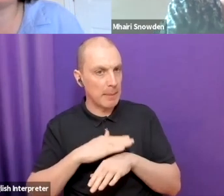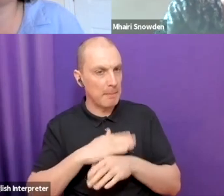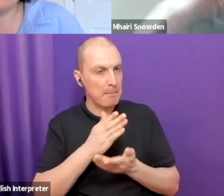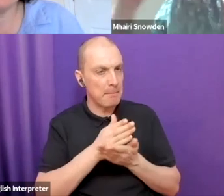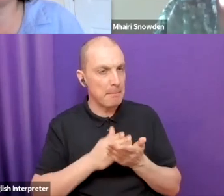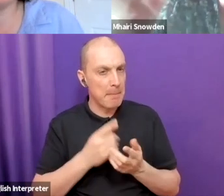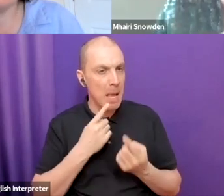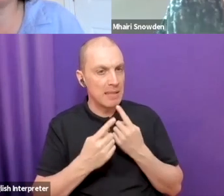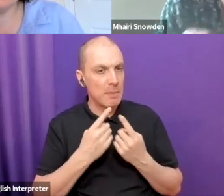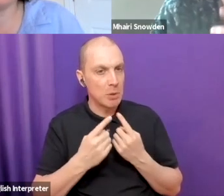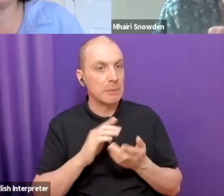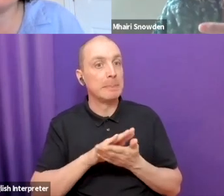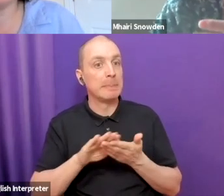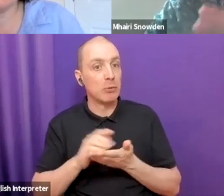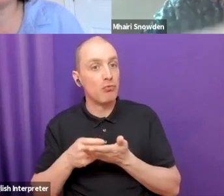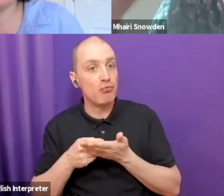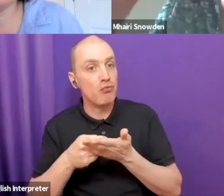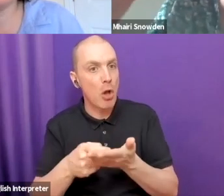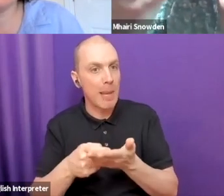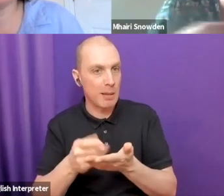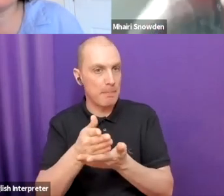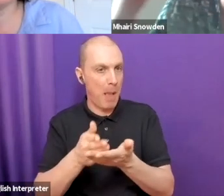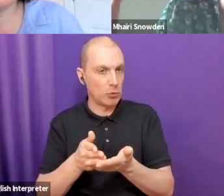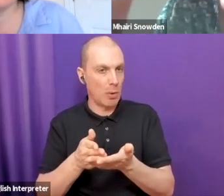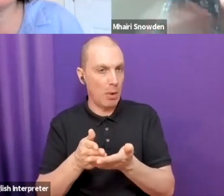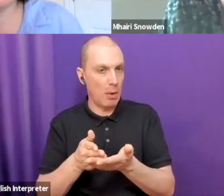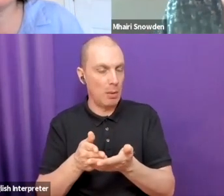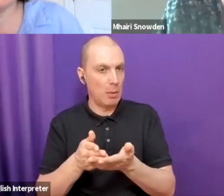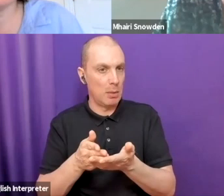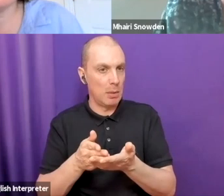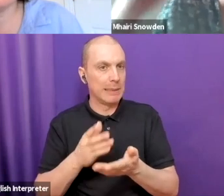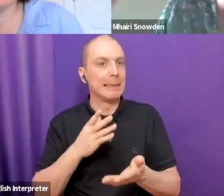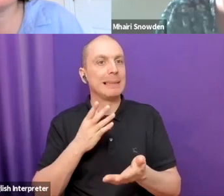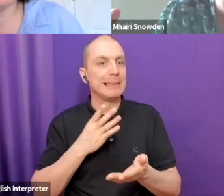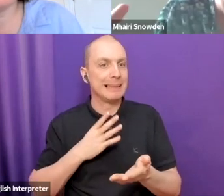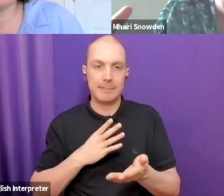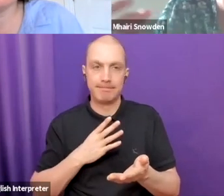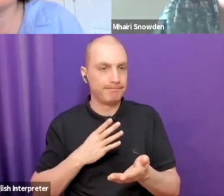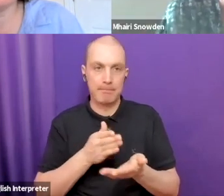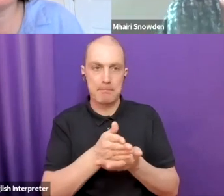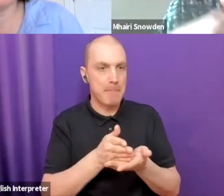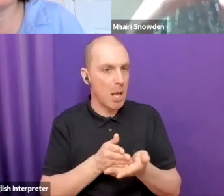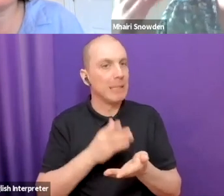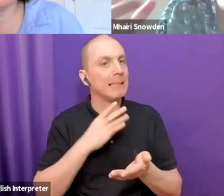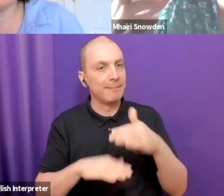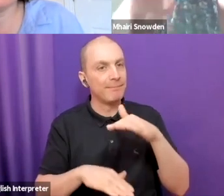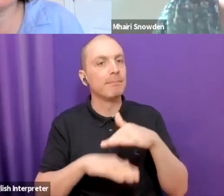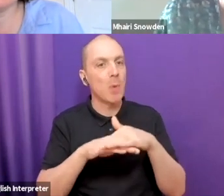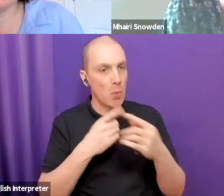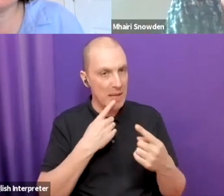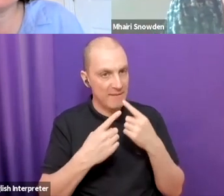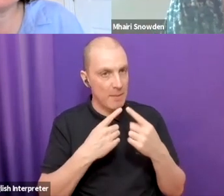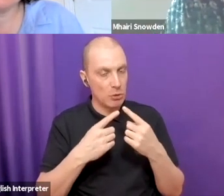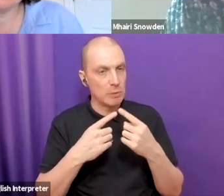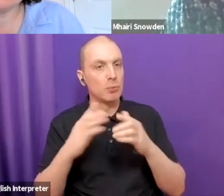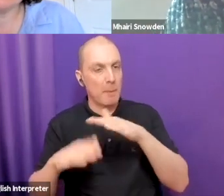So we want to make sure that we have that sort of full picture, that we work together, that we can make it clear.